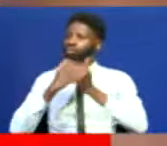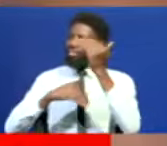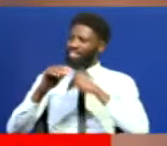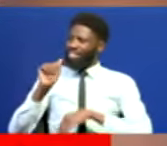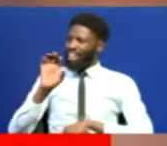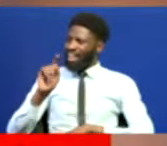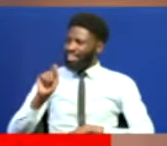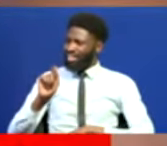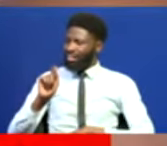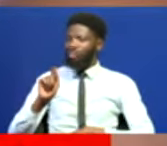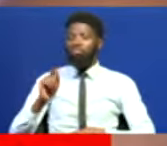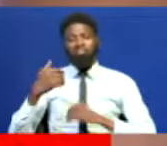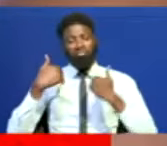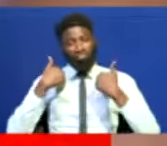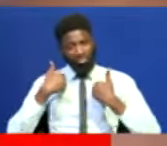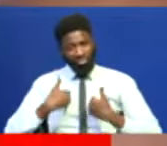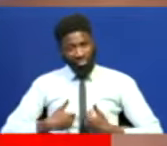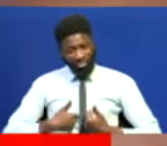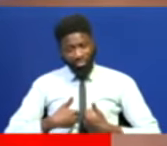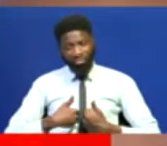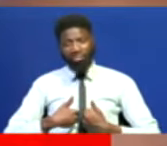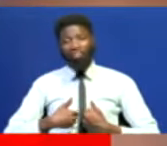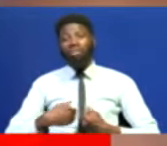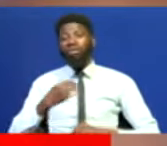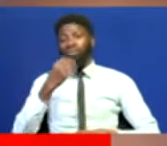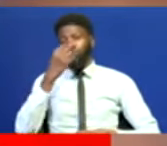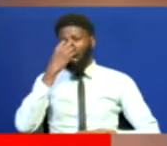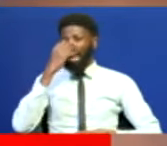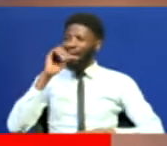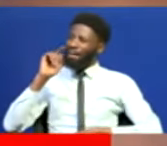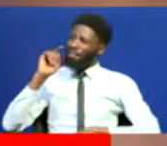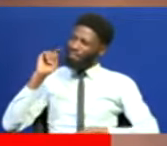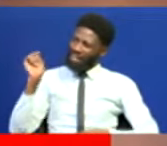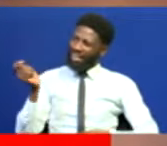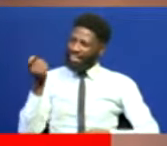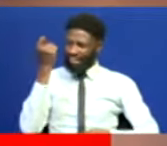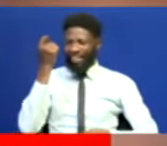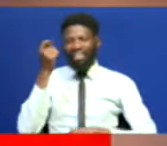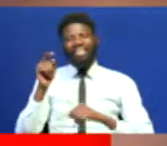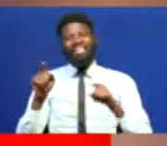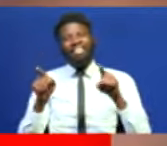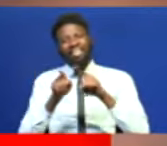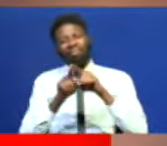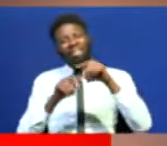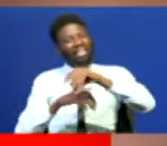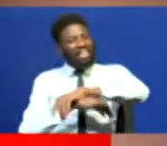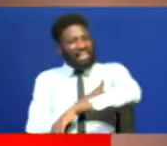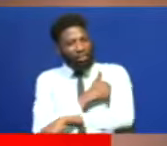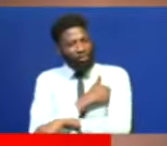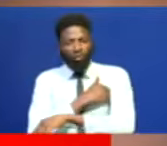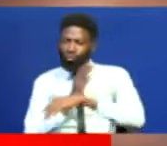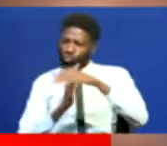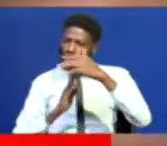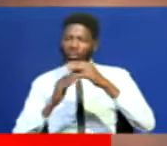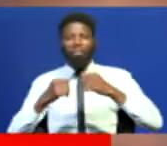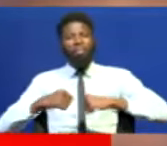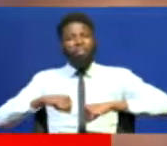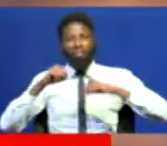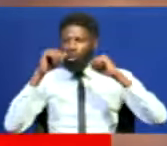Ruto, President and Commander-in-Chief of the Defence Forces of the Republic of